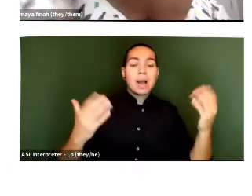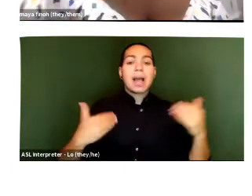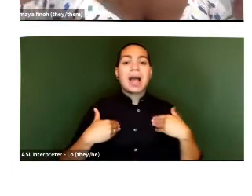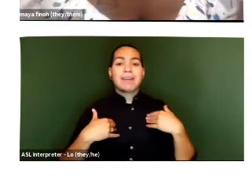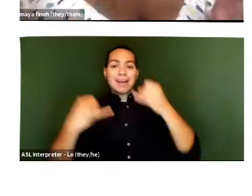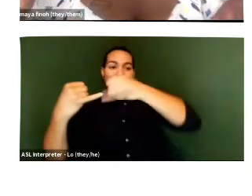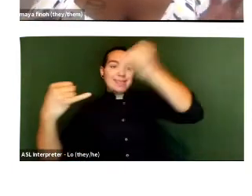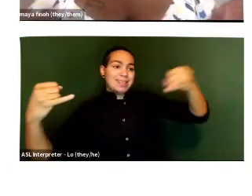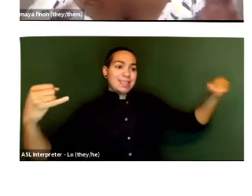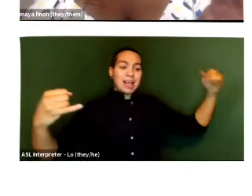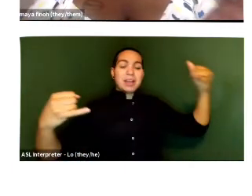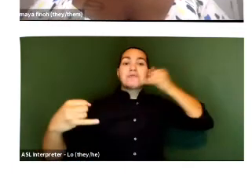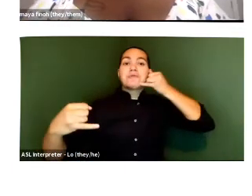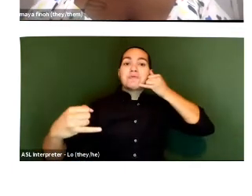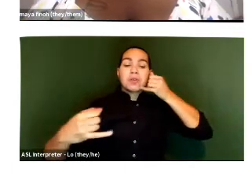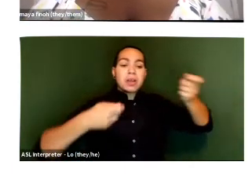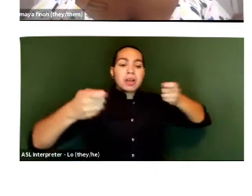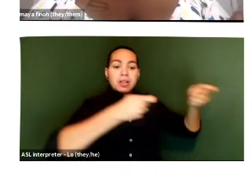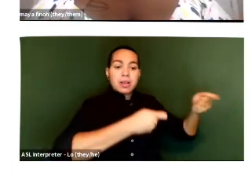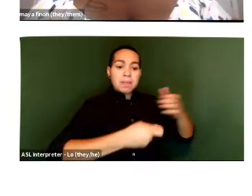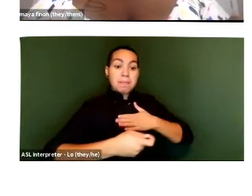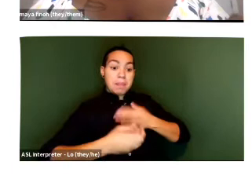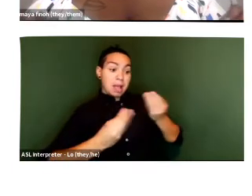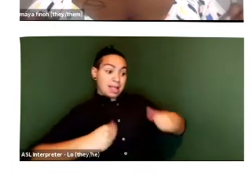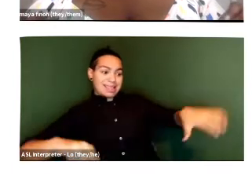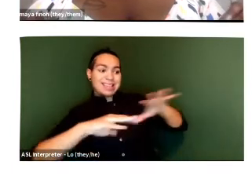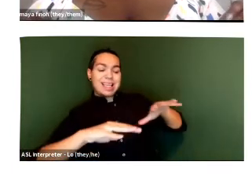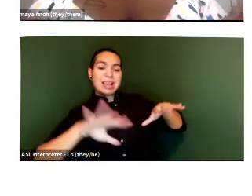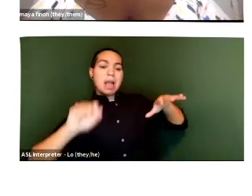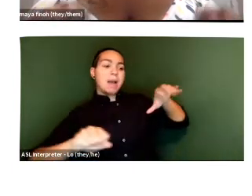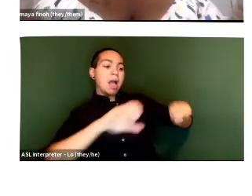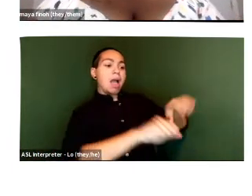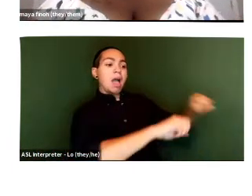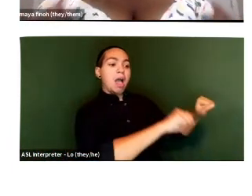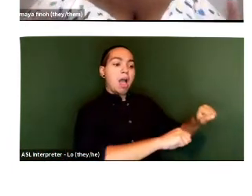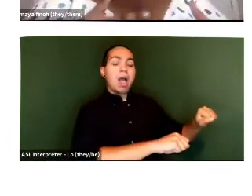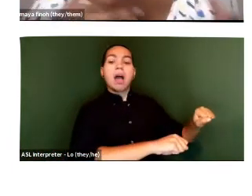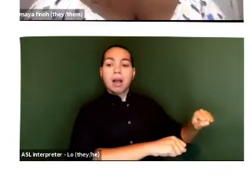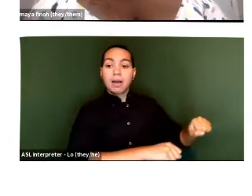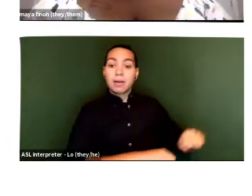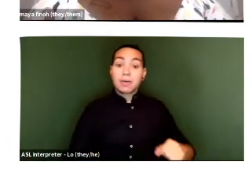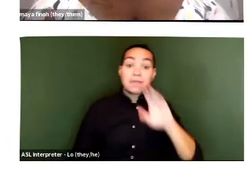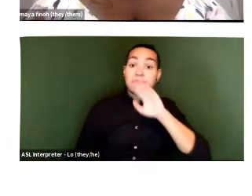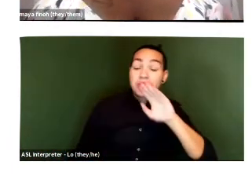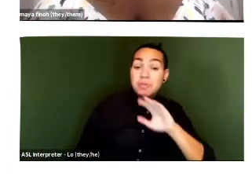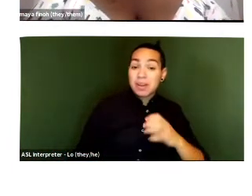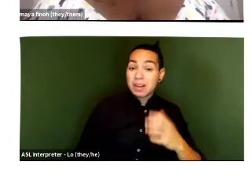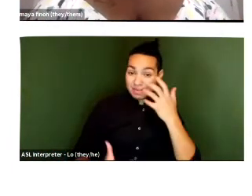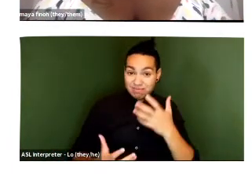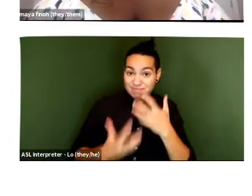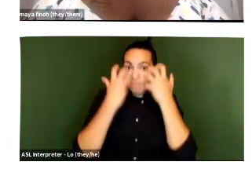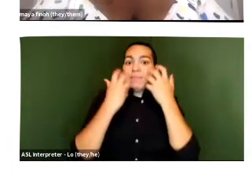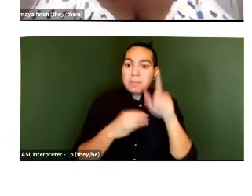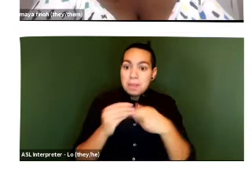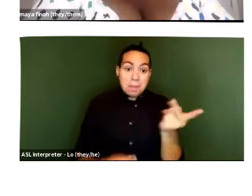went through all the colonies ruled by the British on the African continent. What makes me really frustrated and angry with both of